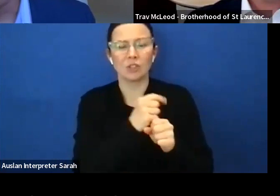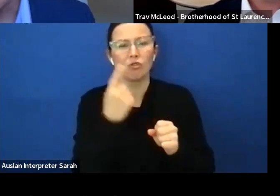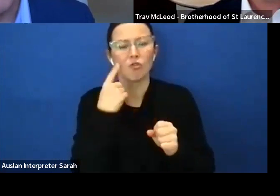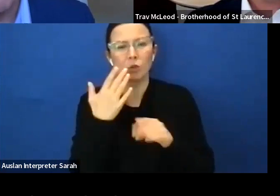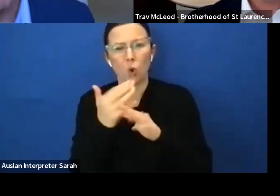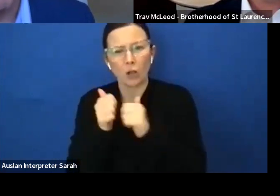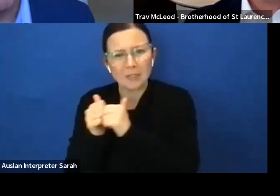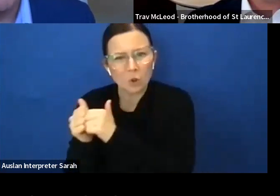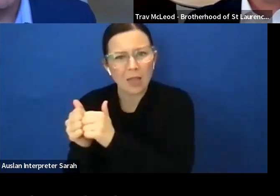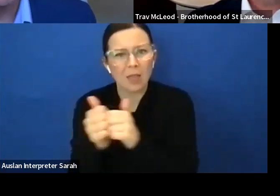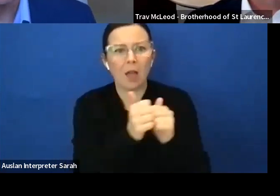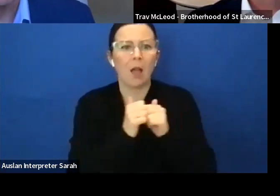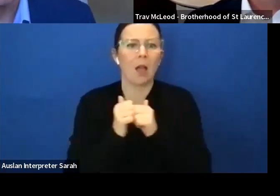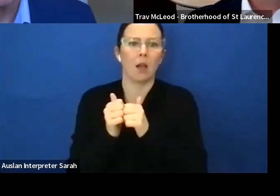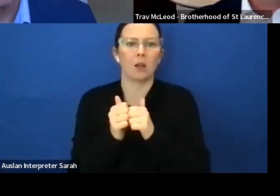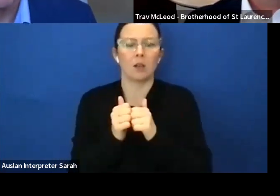in a single